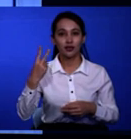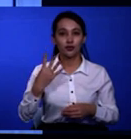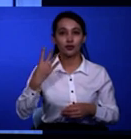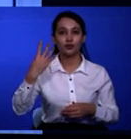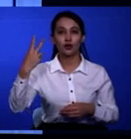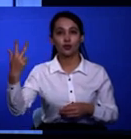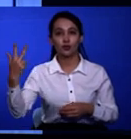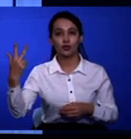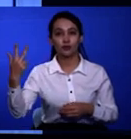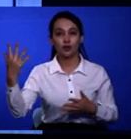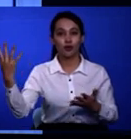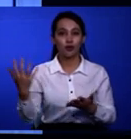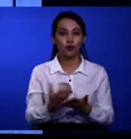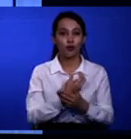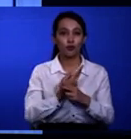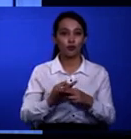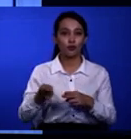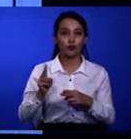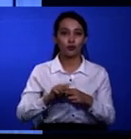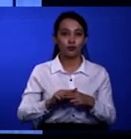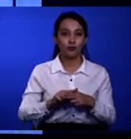dan 3 qismini topish uchun